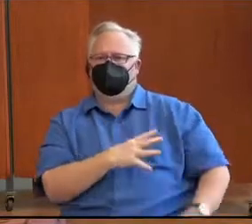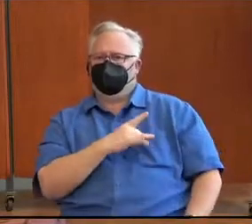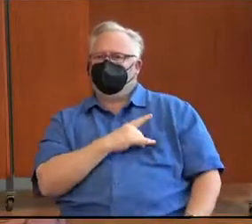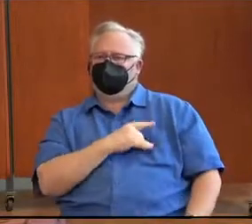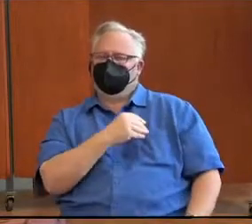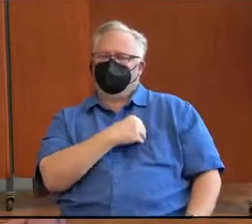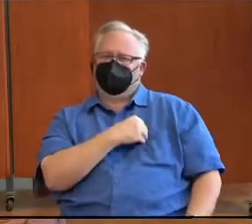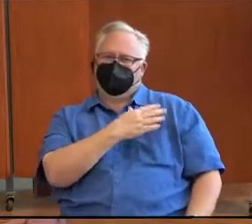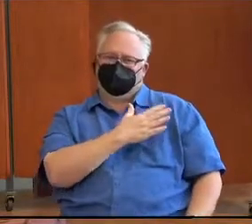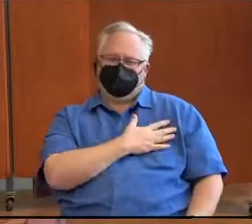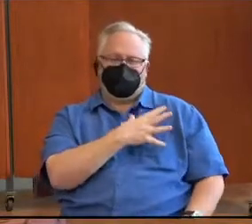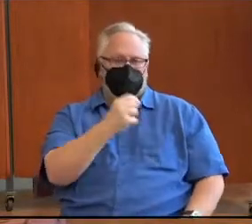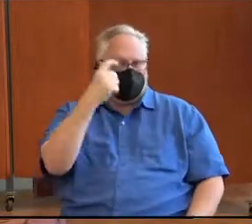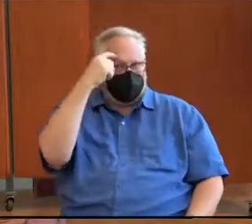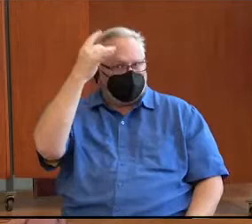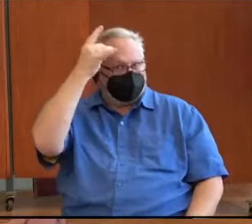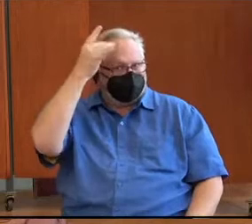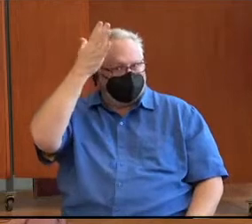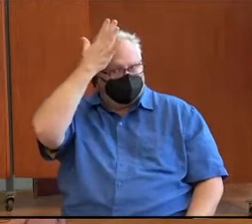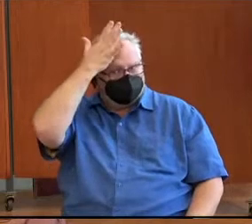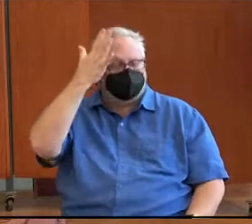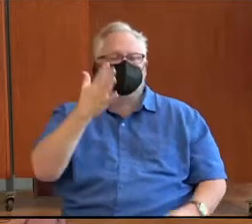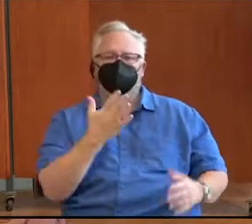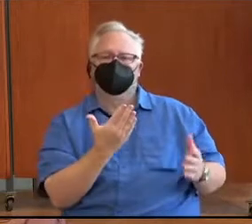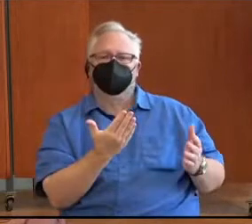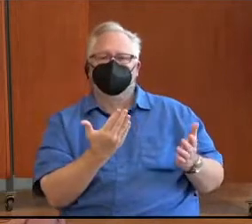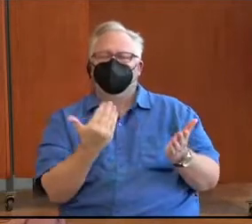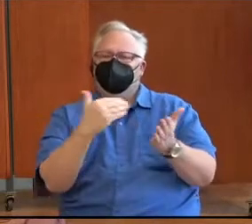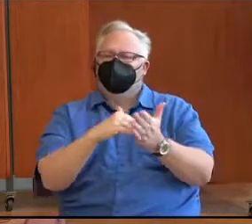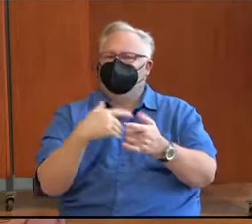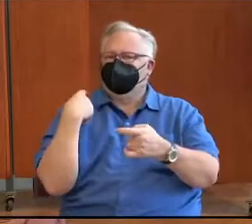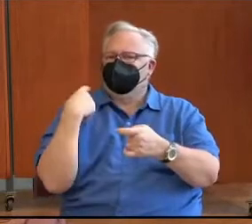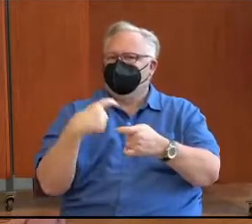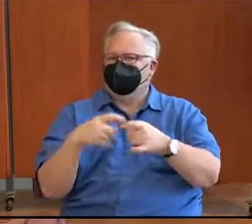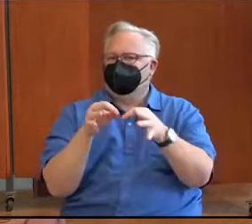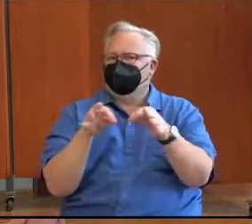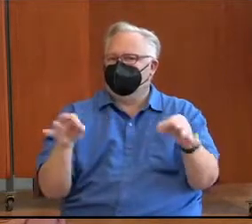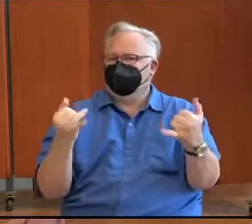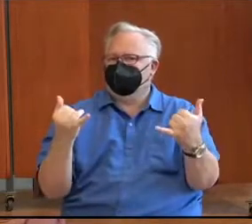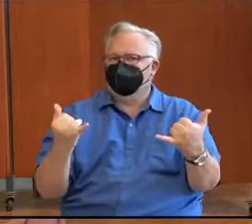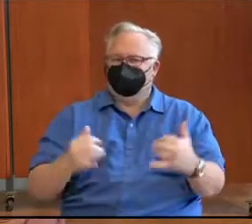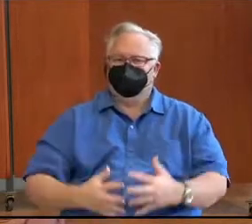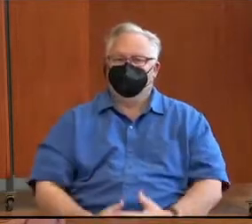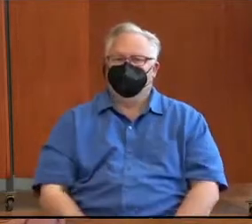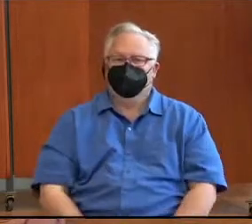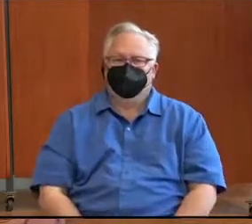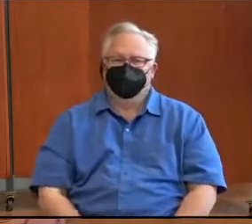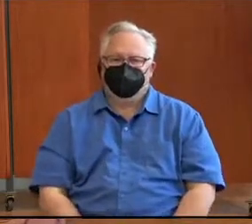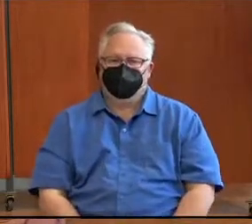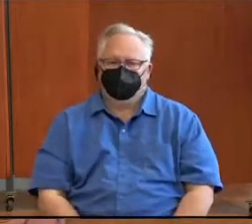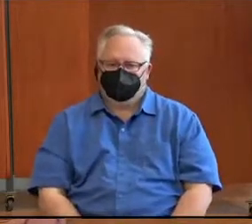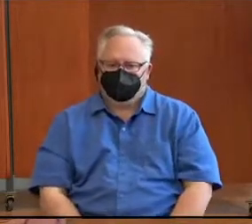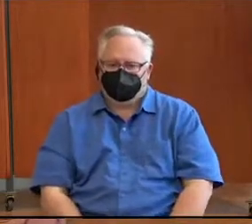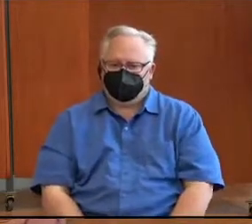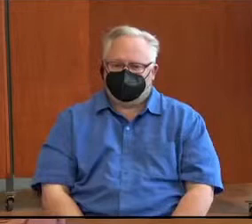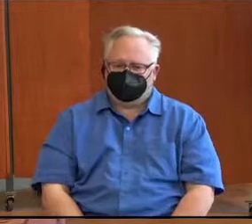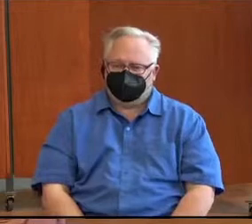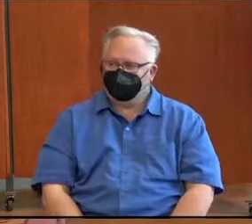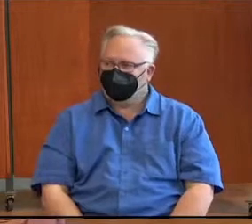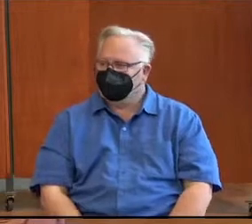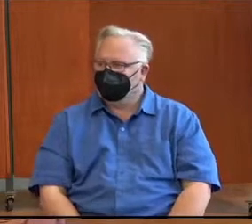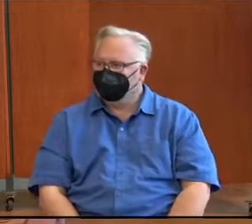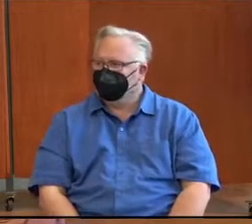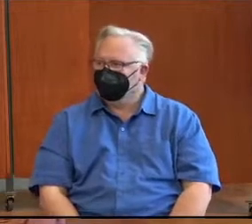nos juntamos en la tierra arrebatada de los Kumeyaay, quienes continúan reuniéndose, cantando,